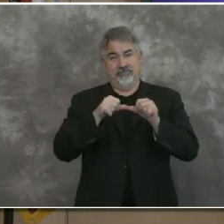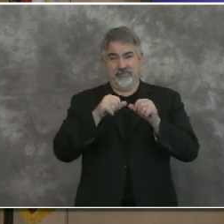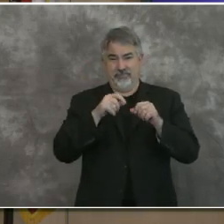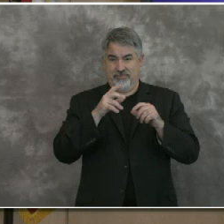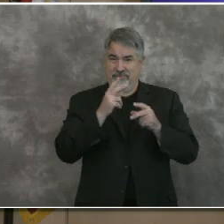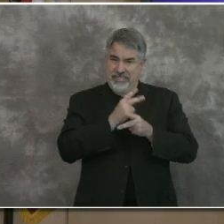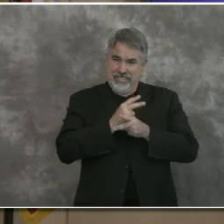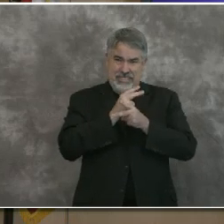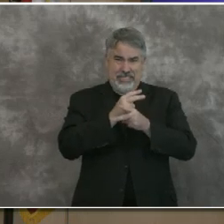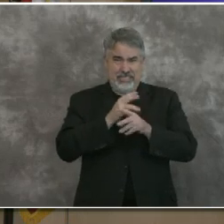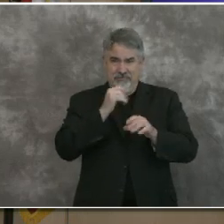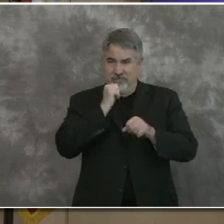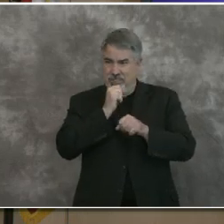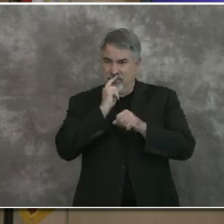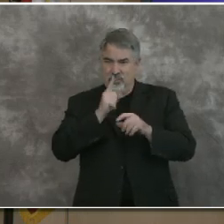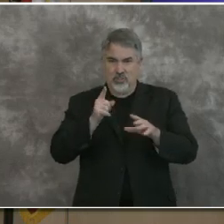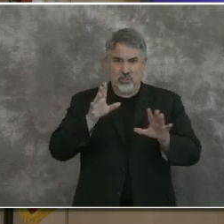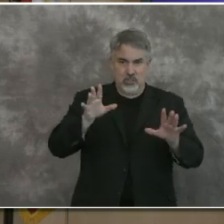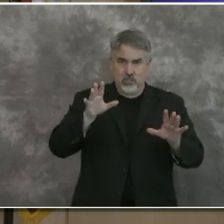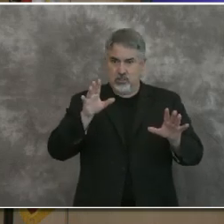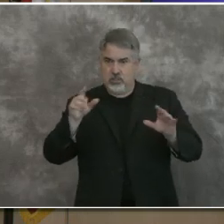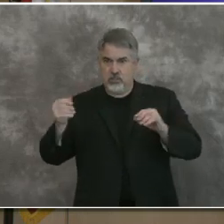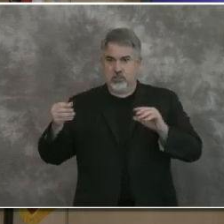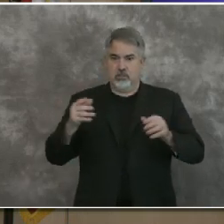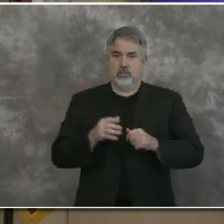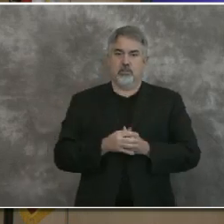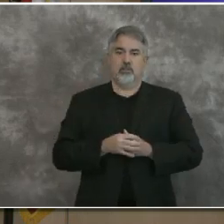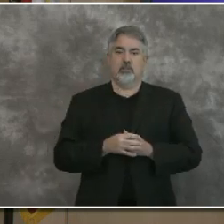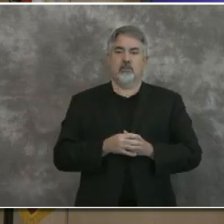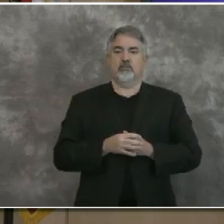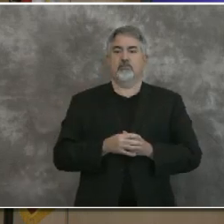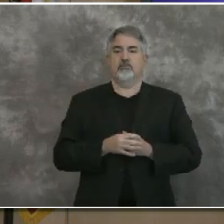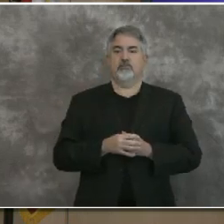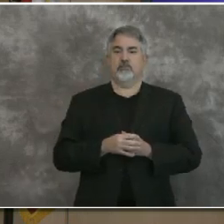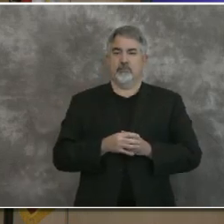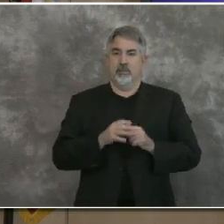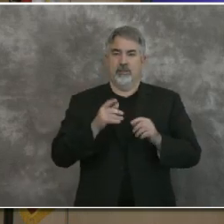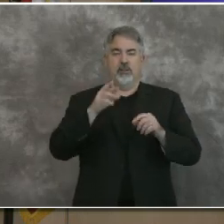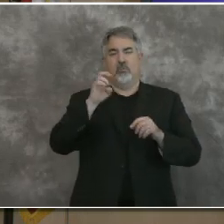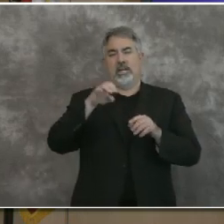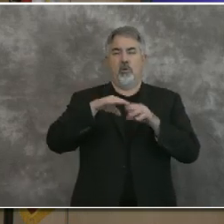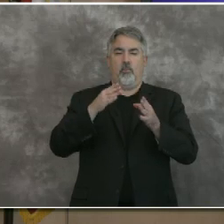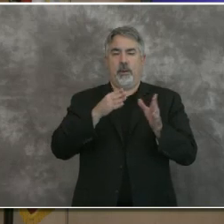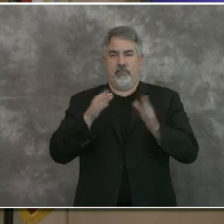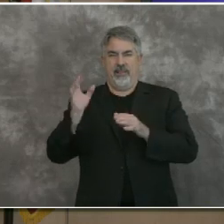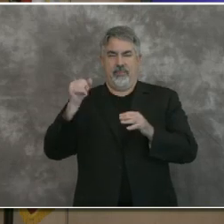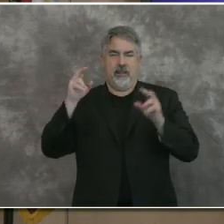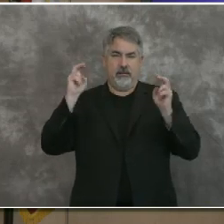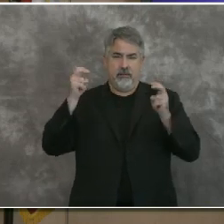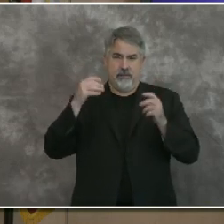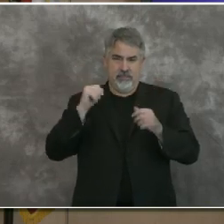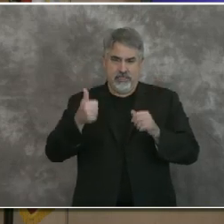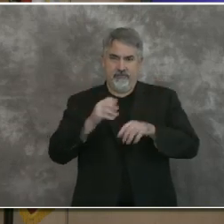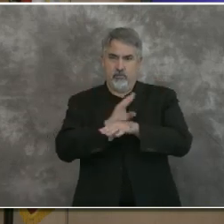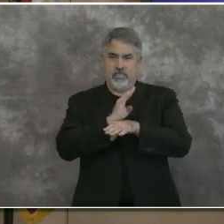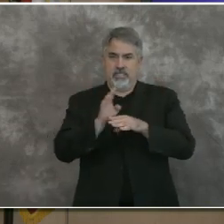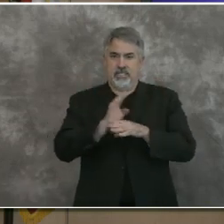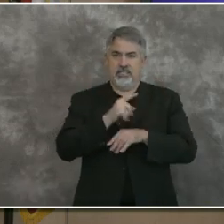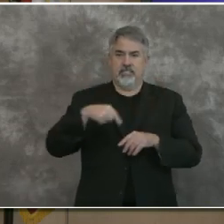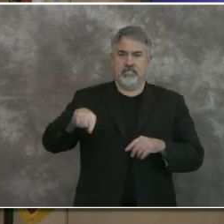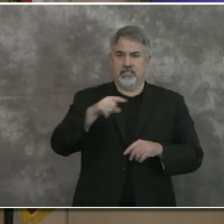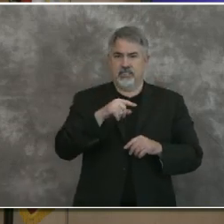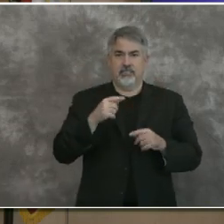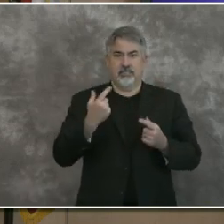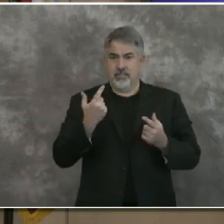the guidance of the Safe Reopening Plan that's been put out, and in a thoughtful way that ensures that we can take a step, be able to measure